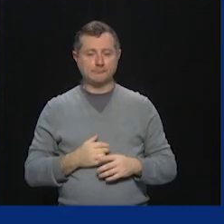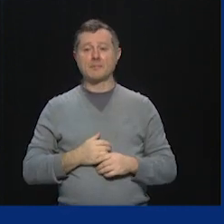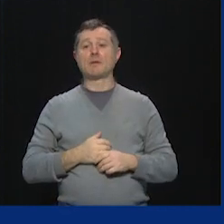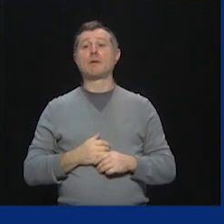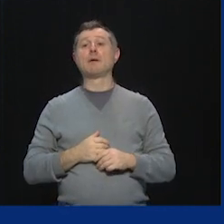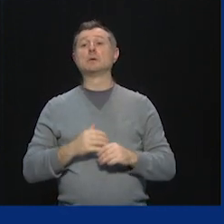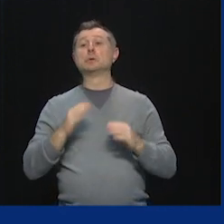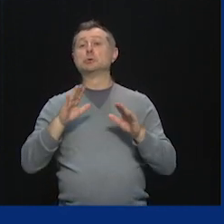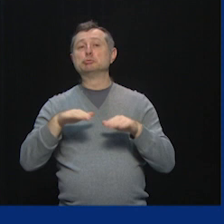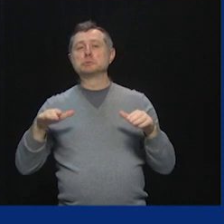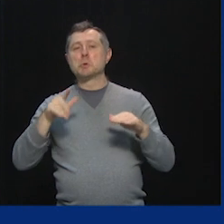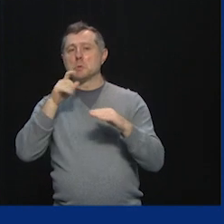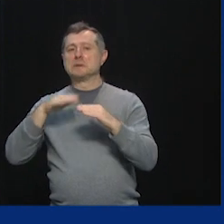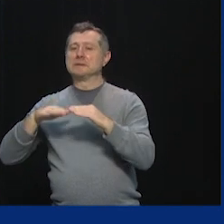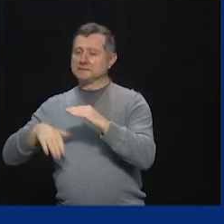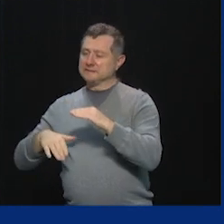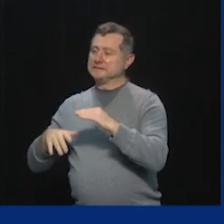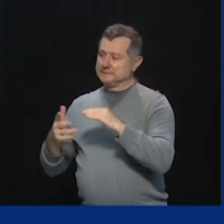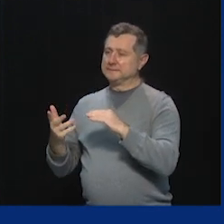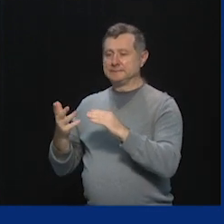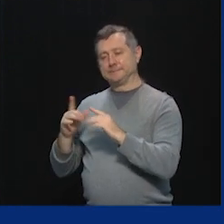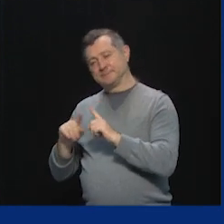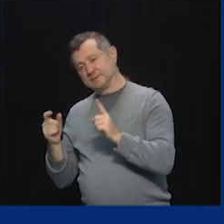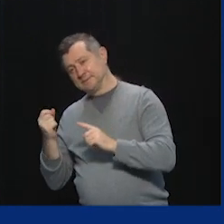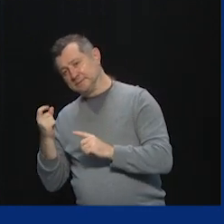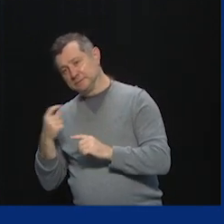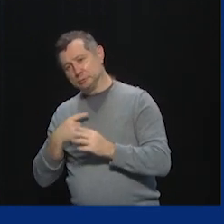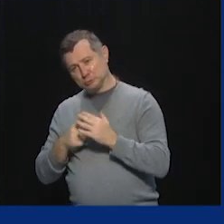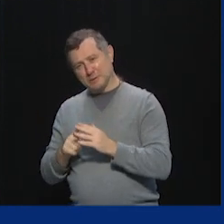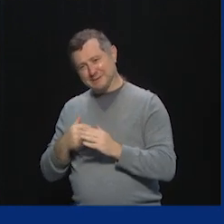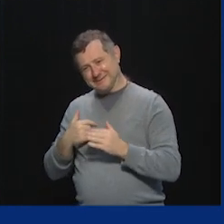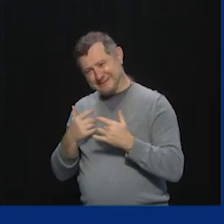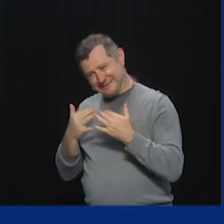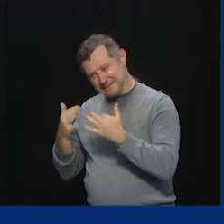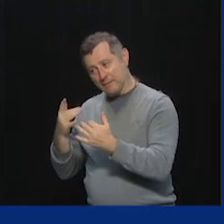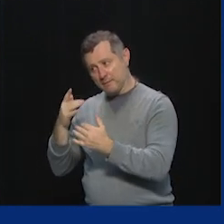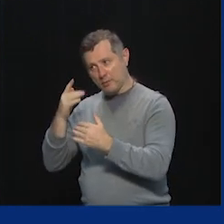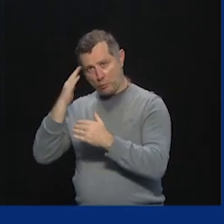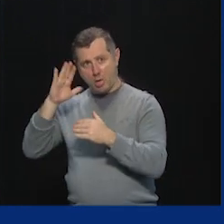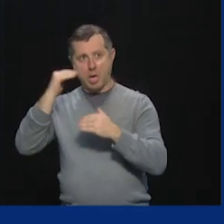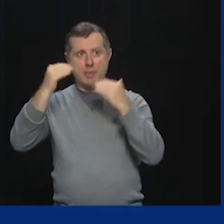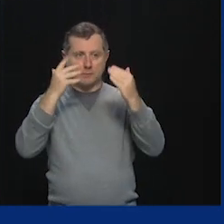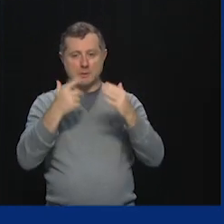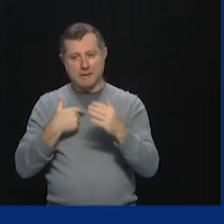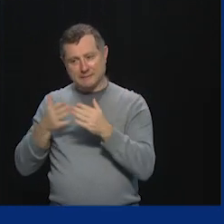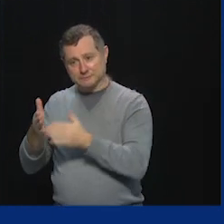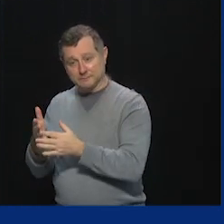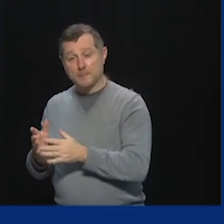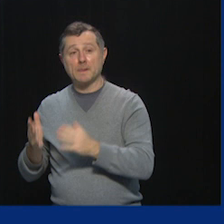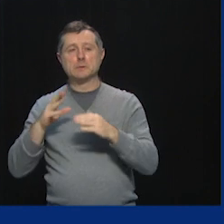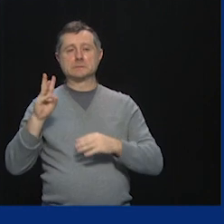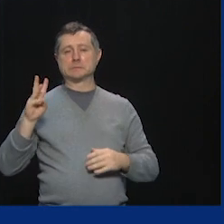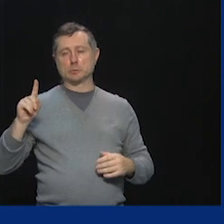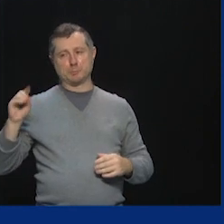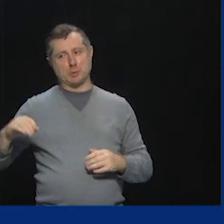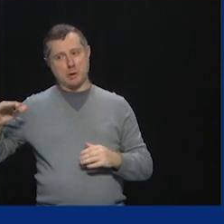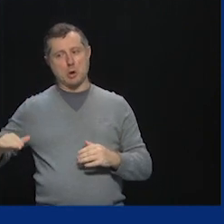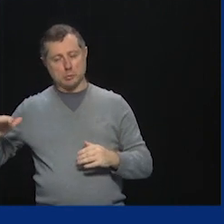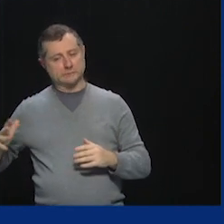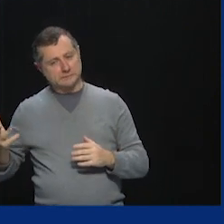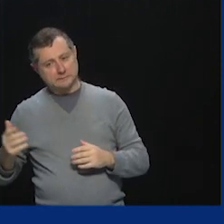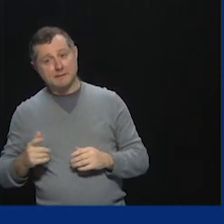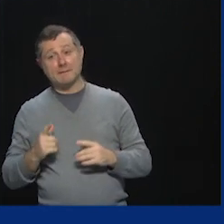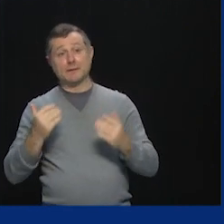they were just starting off later than adults, so they're at 61%. Completed vaccine series, this is what it's all about,